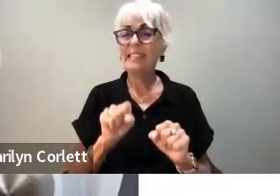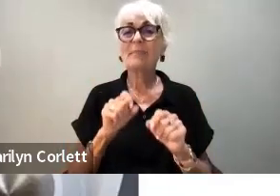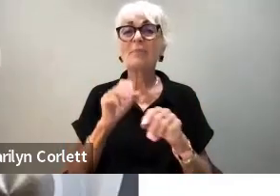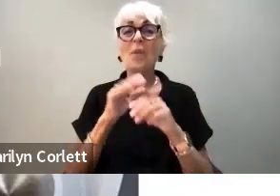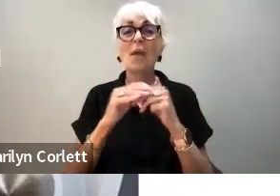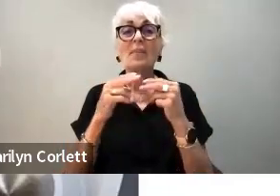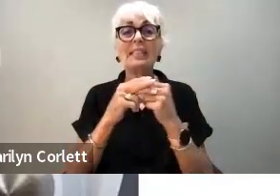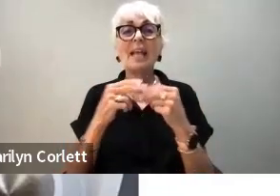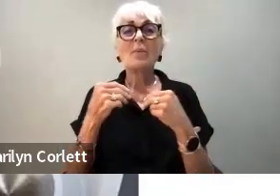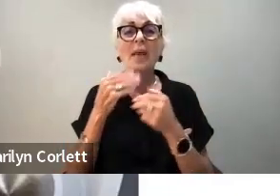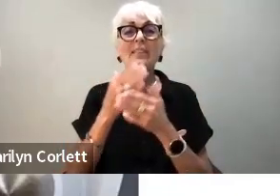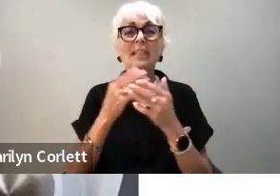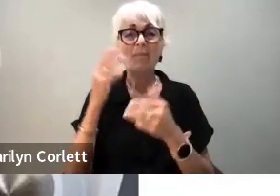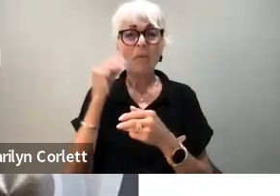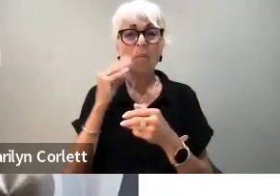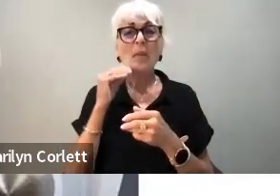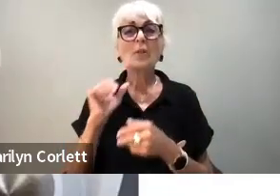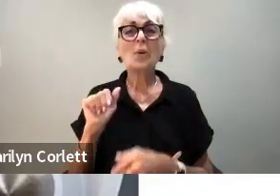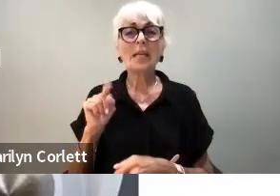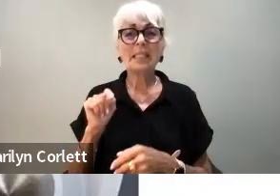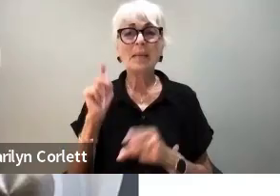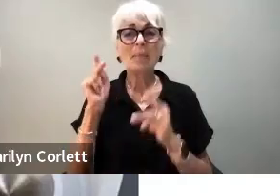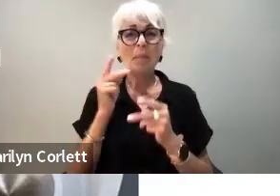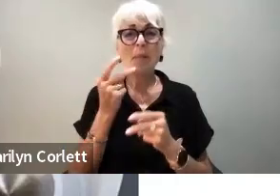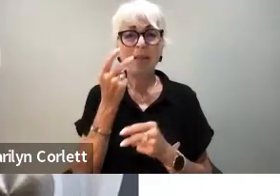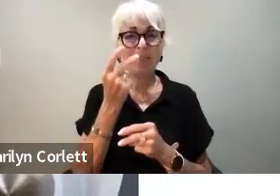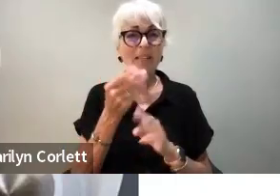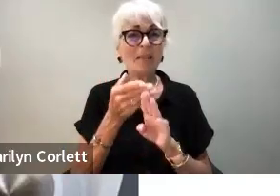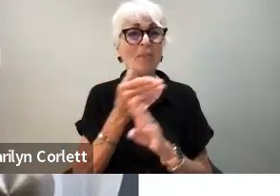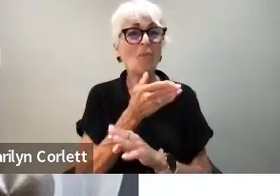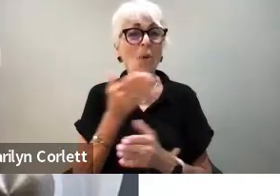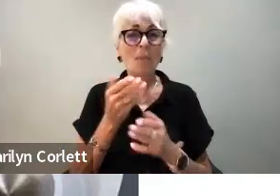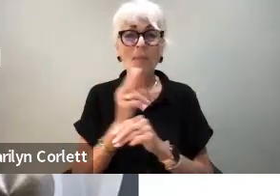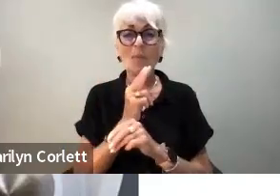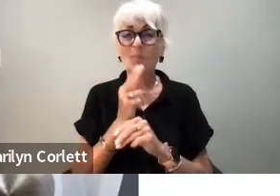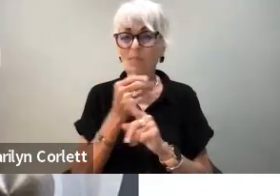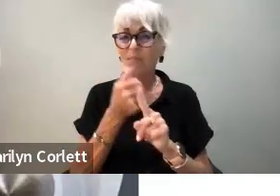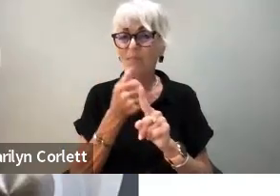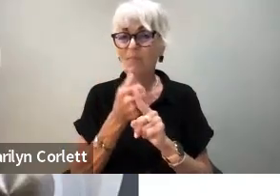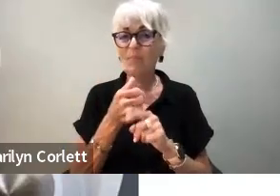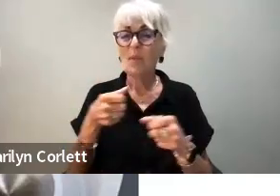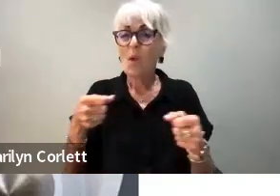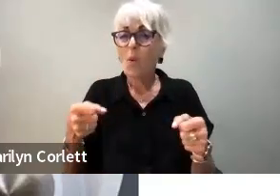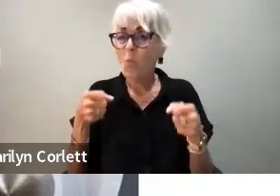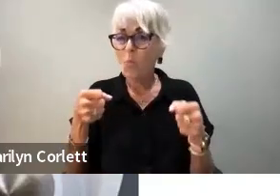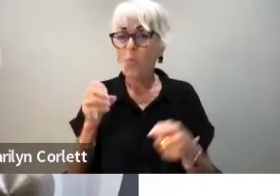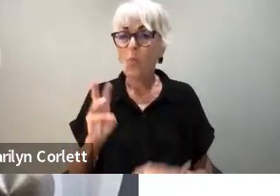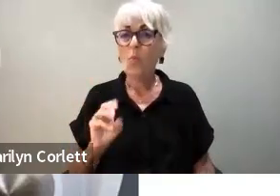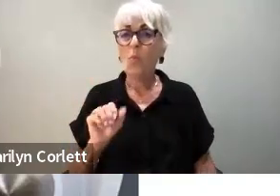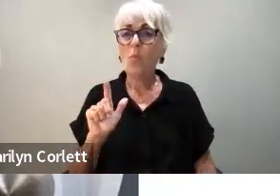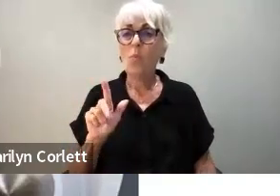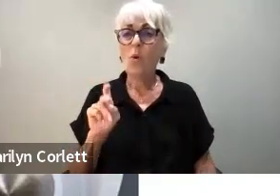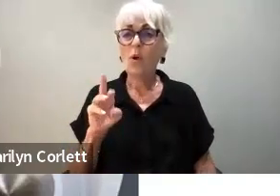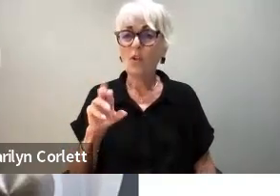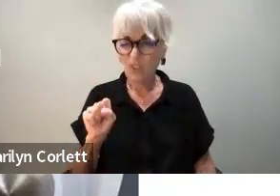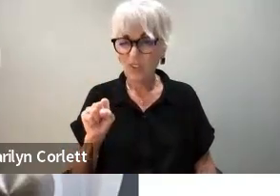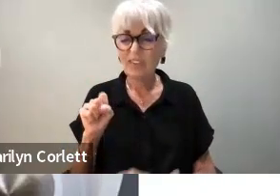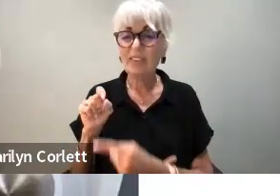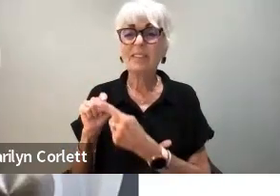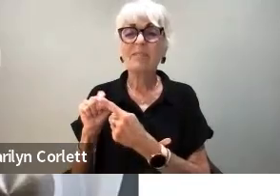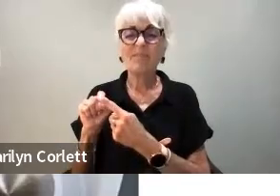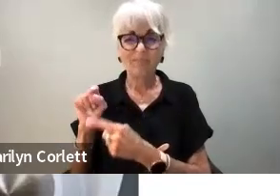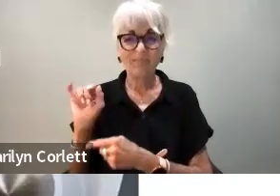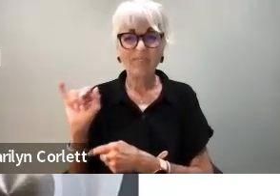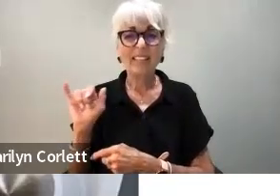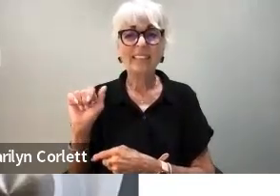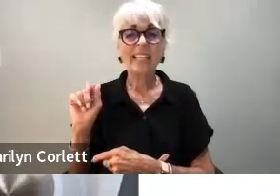pieces of AT that a lot of folks have seen before or might use themselves. Walkers are considered AT. We also